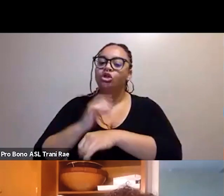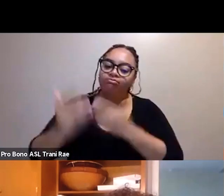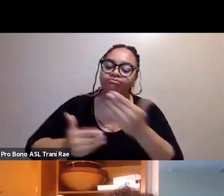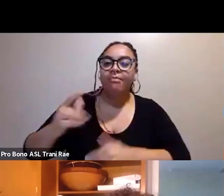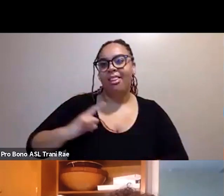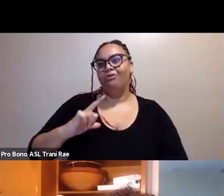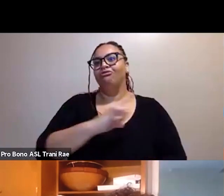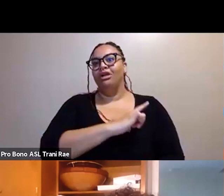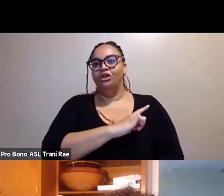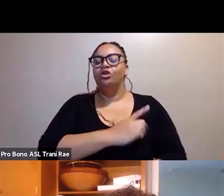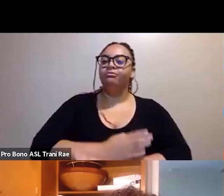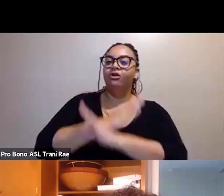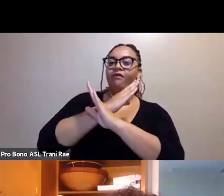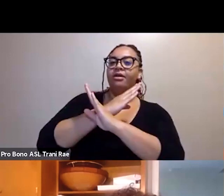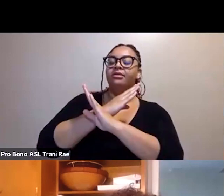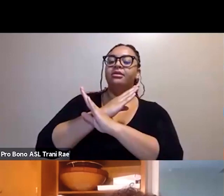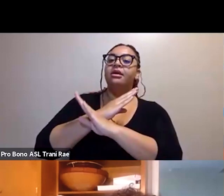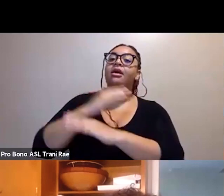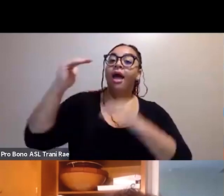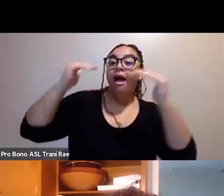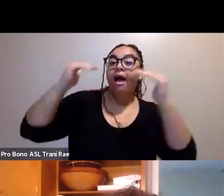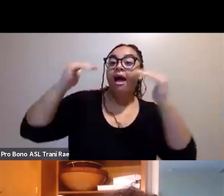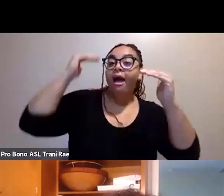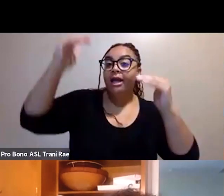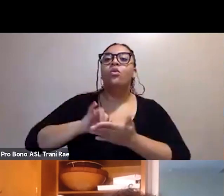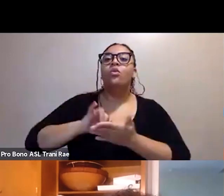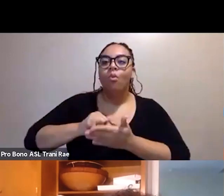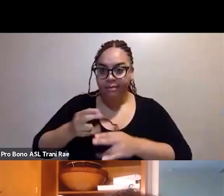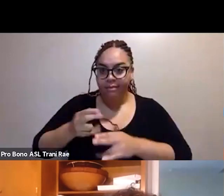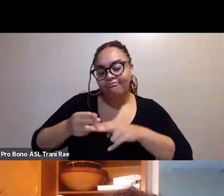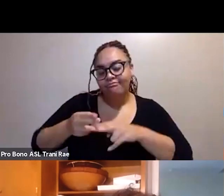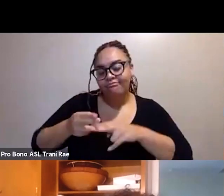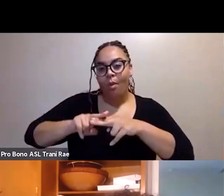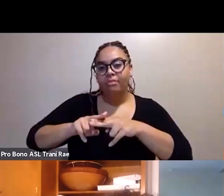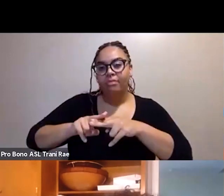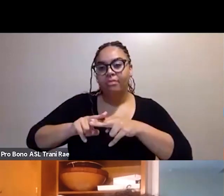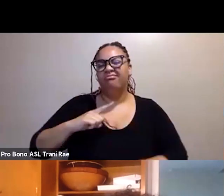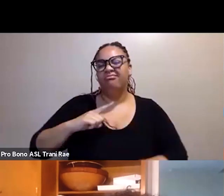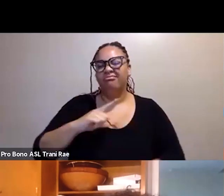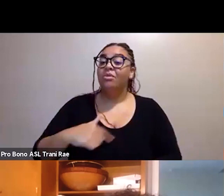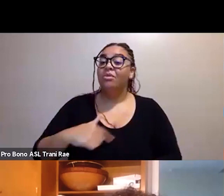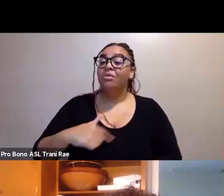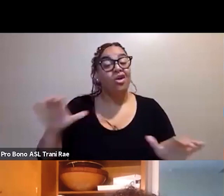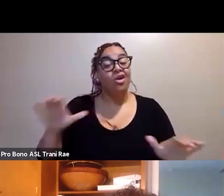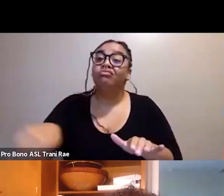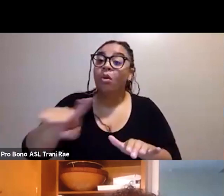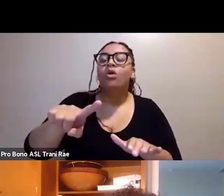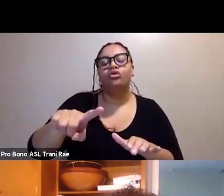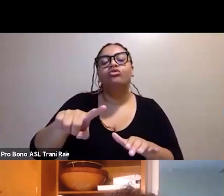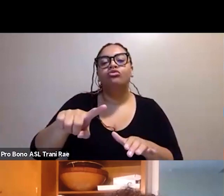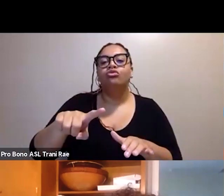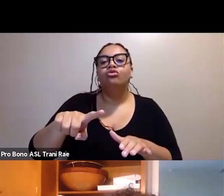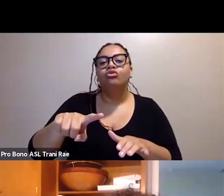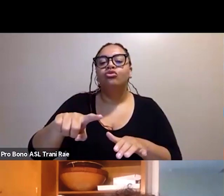legislation to prevent height and weight discrimination, we encourage you to give today or to become a recurring donor at